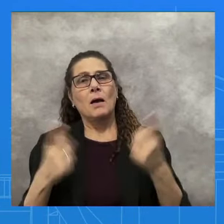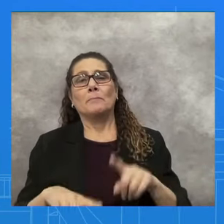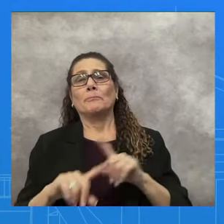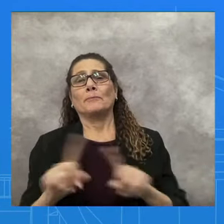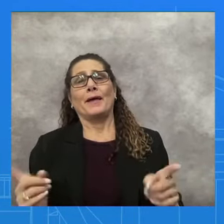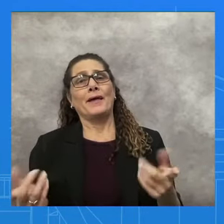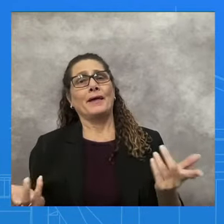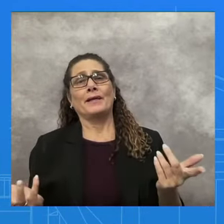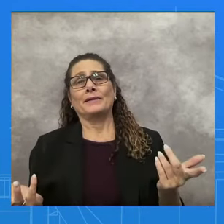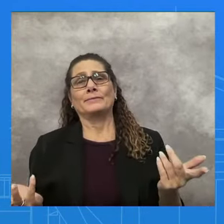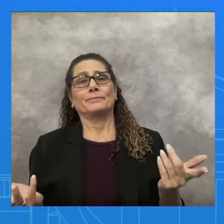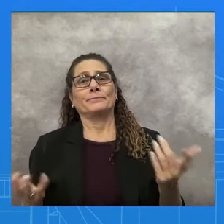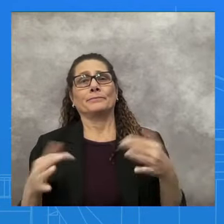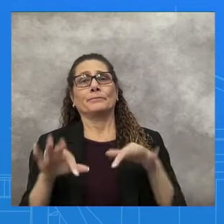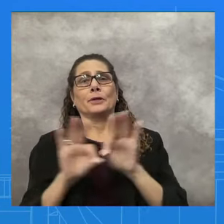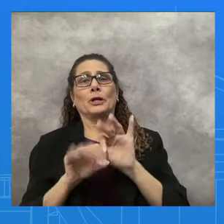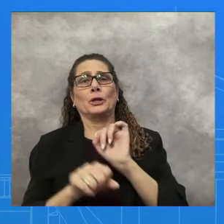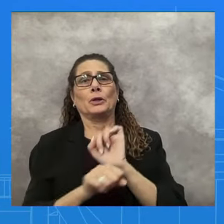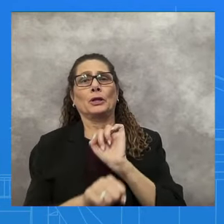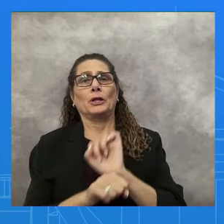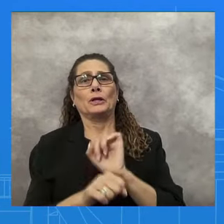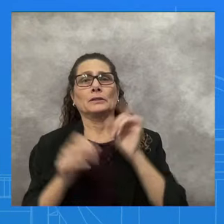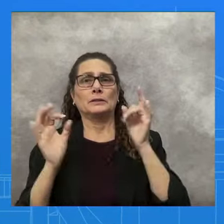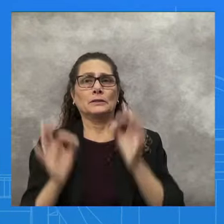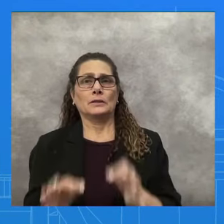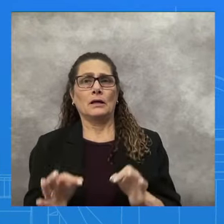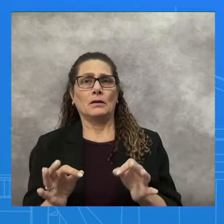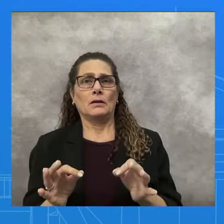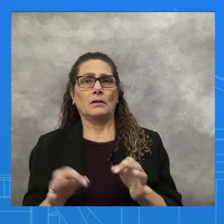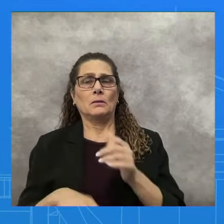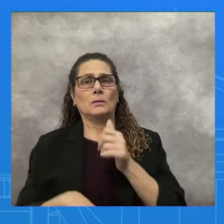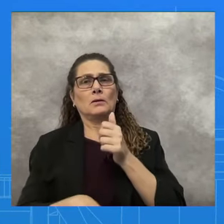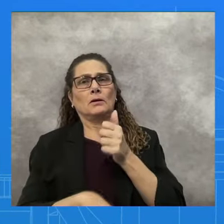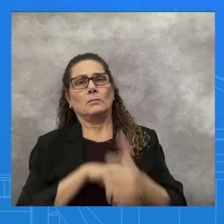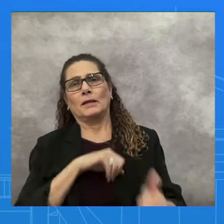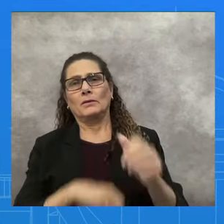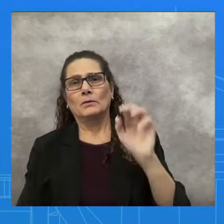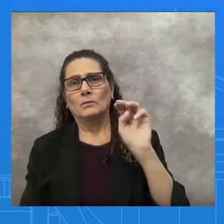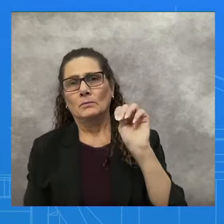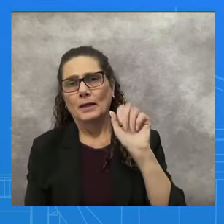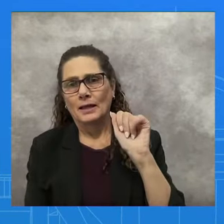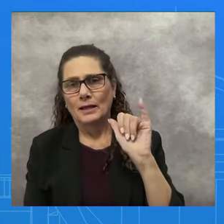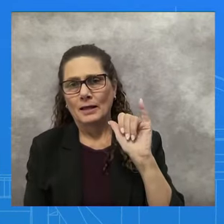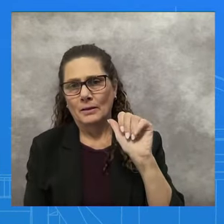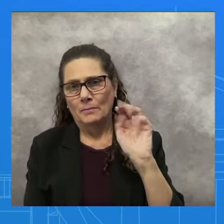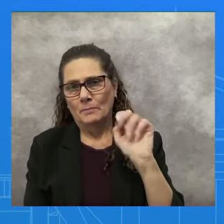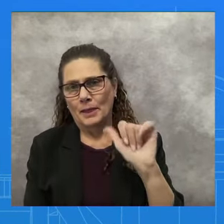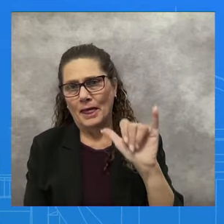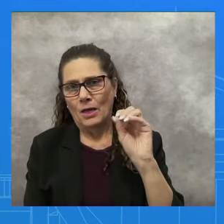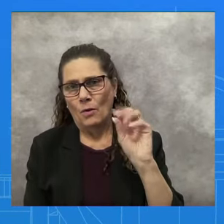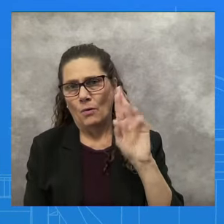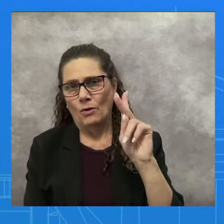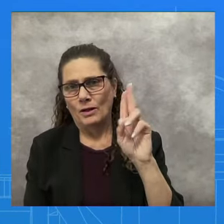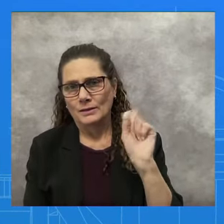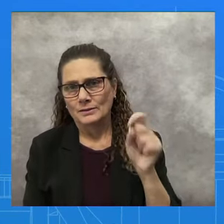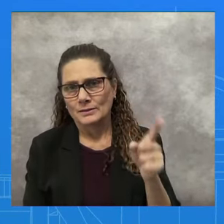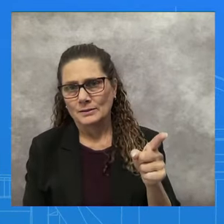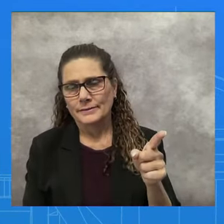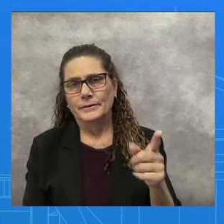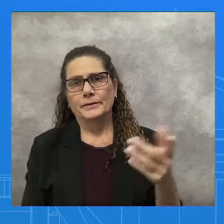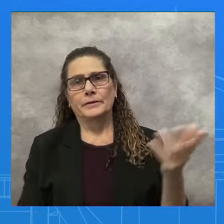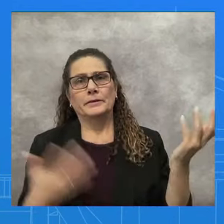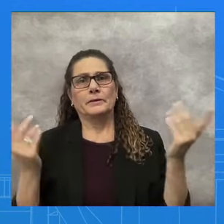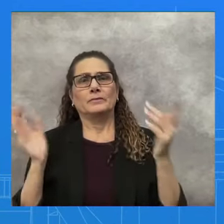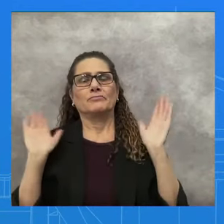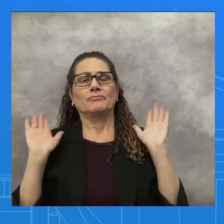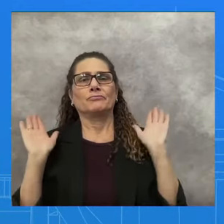baseless, shameful way. And so, look, they left early. That's for them to speak to,